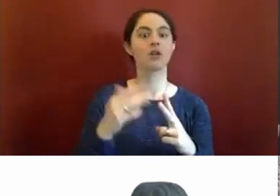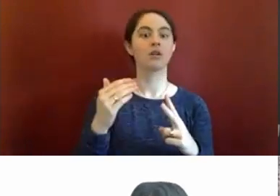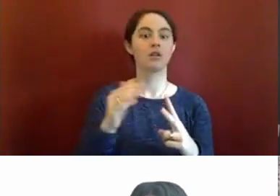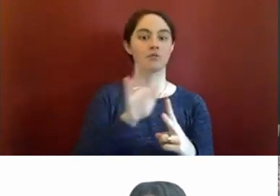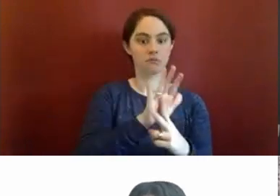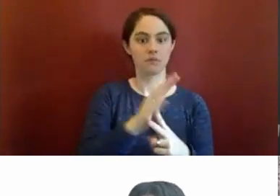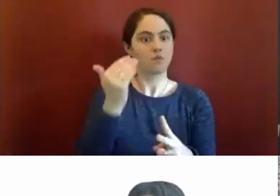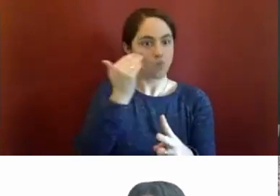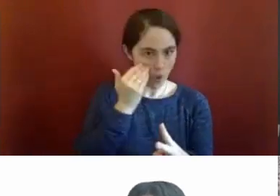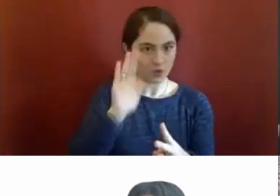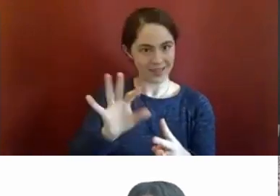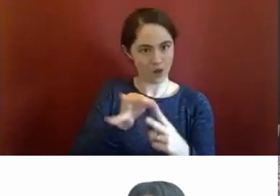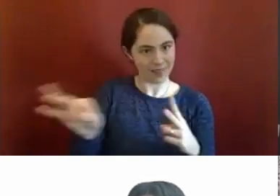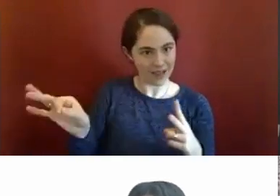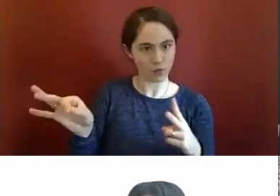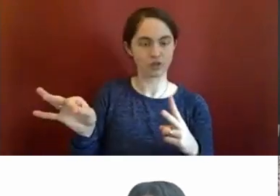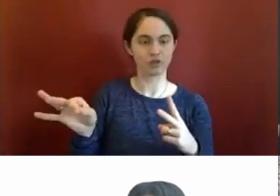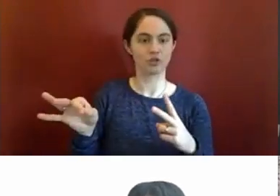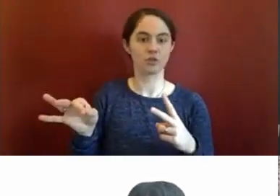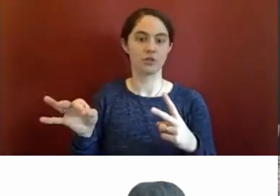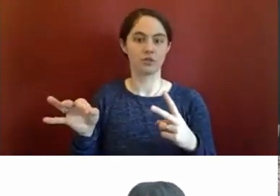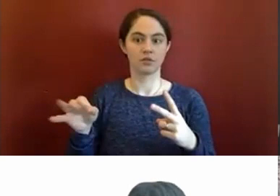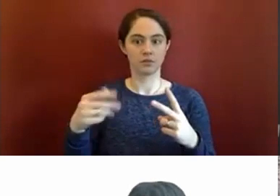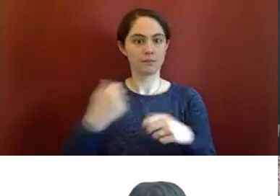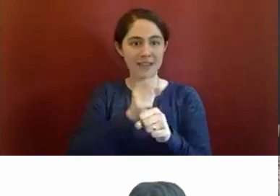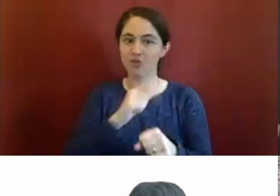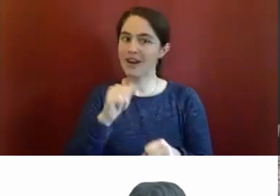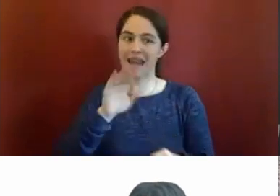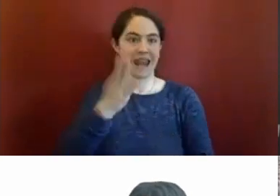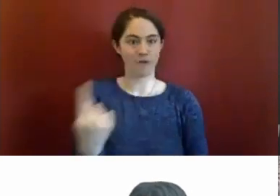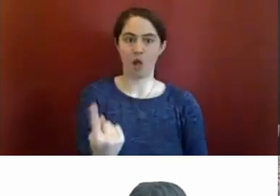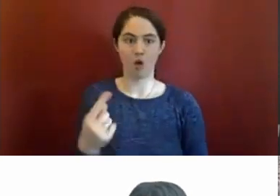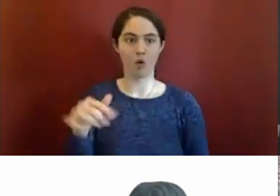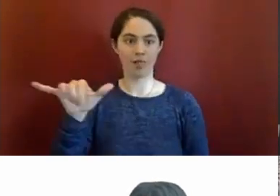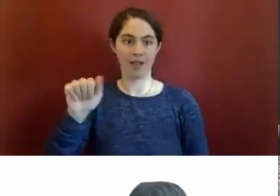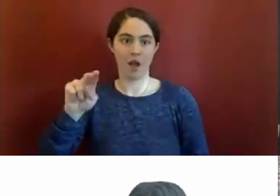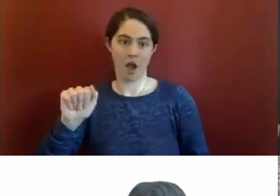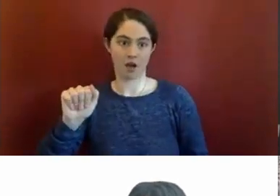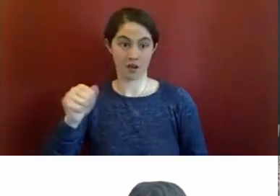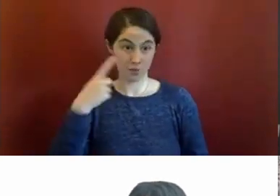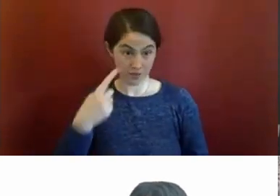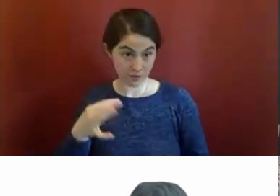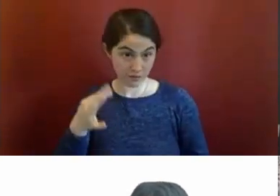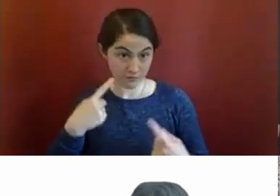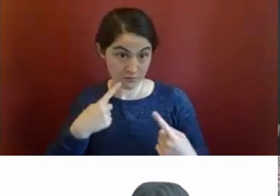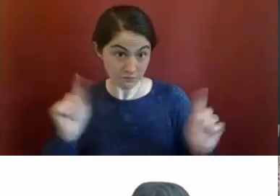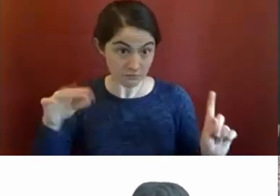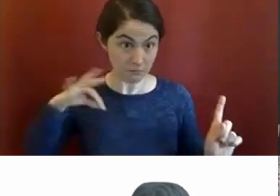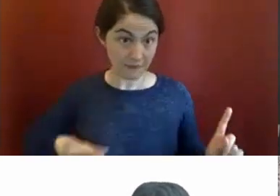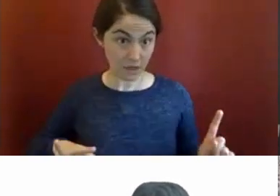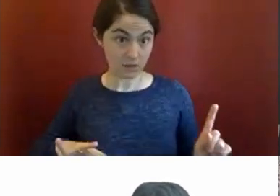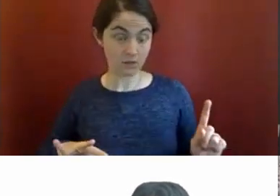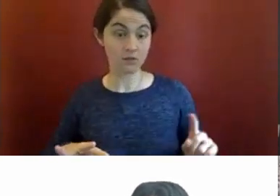Either doing it at the school level or doing it at the district level? That's actually, in my eyes, that seems like a really good idea to